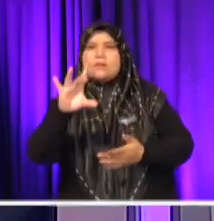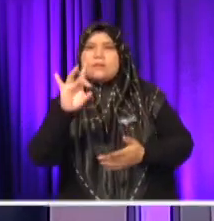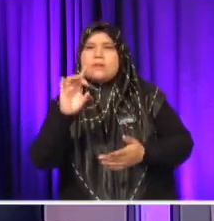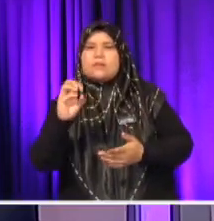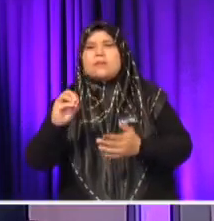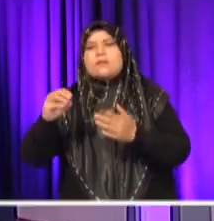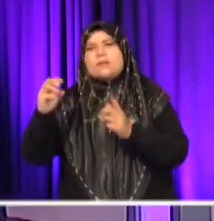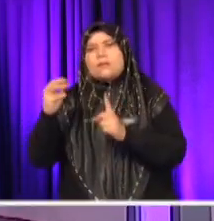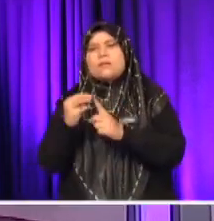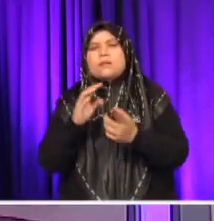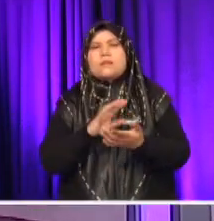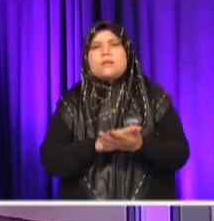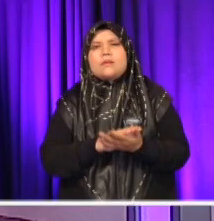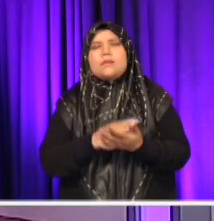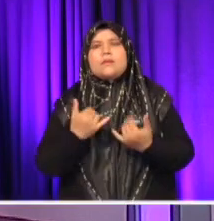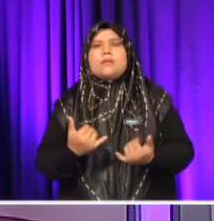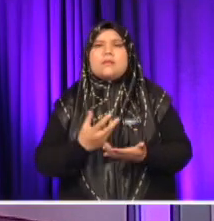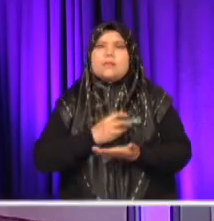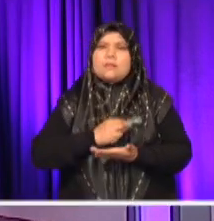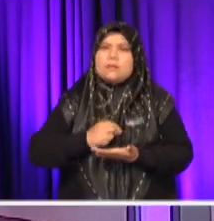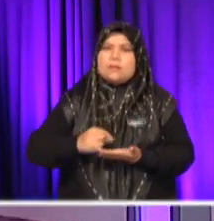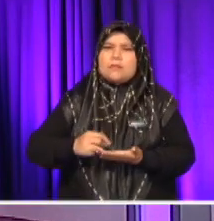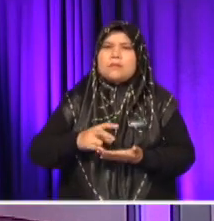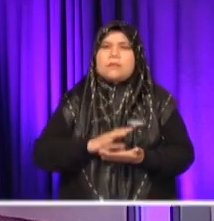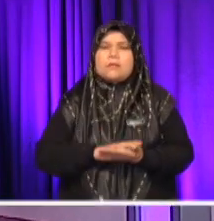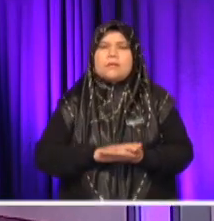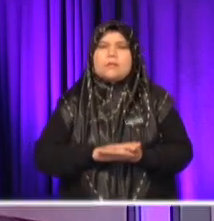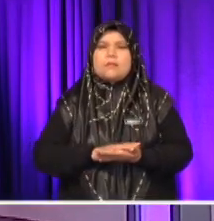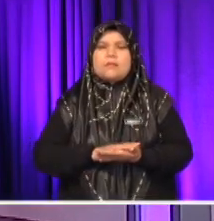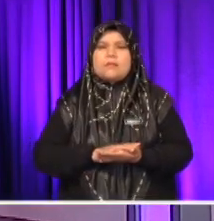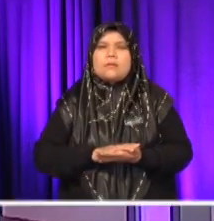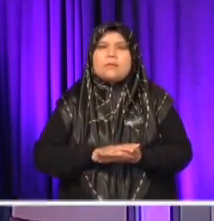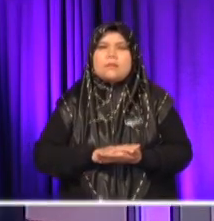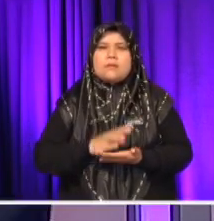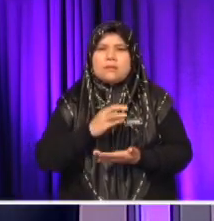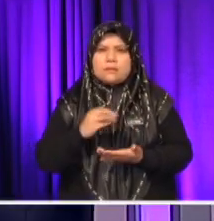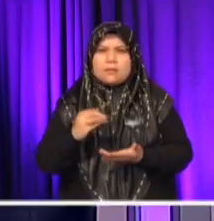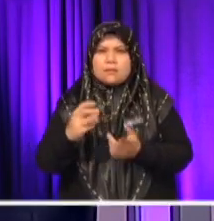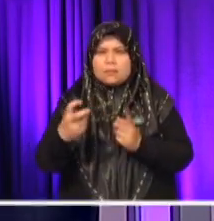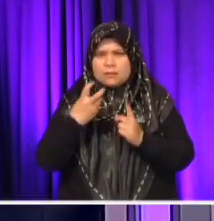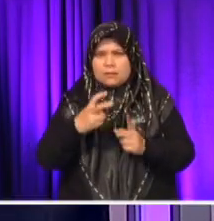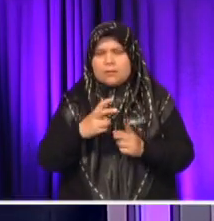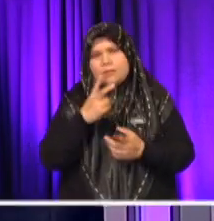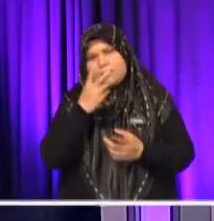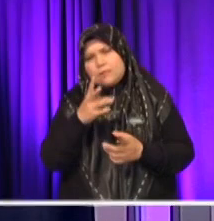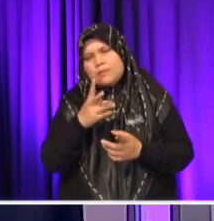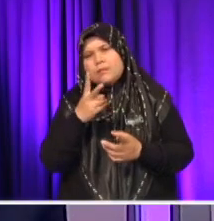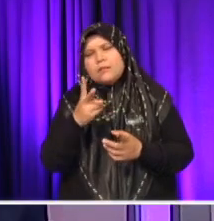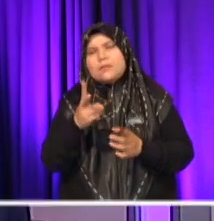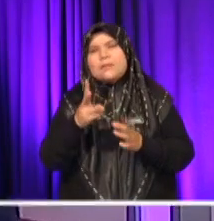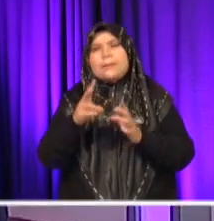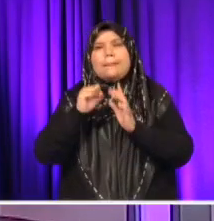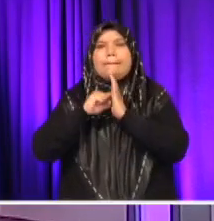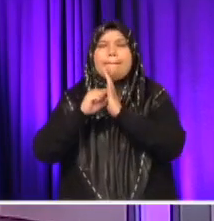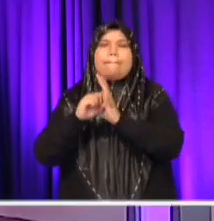the essay is written based on the stimulus given. So here, in this sample, you are required